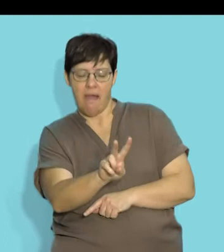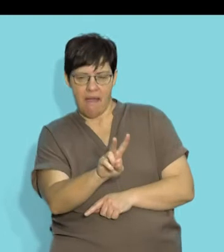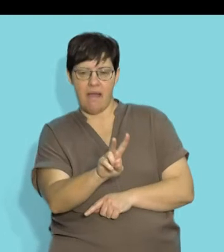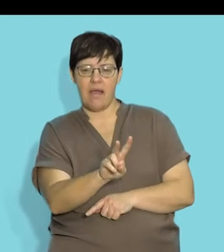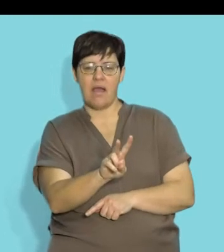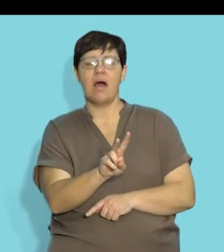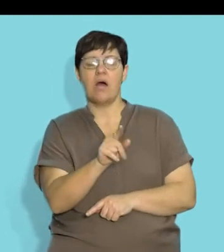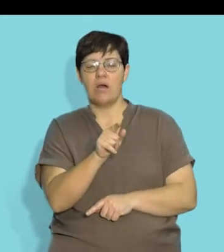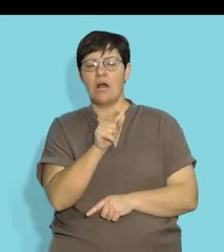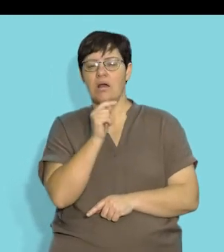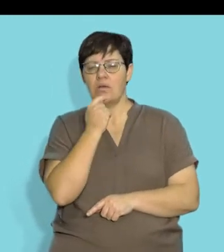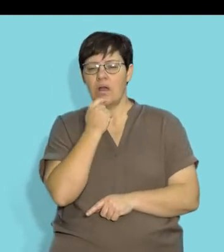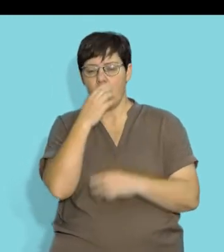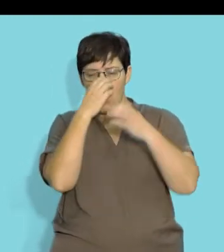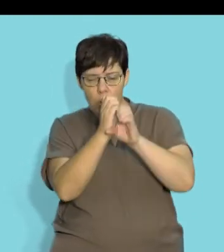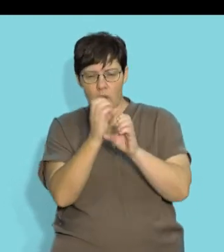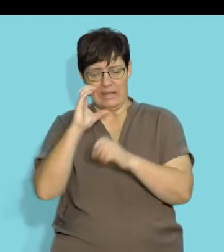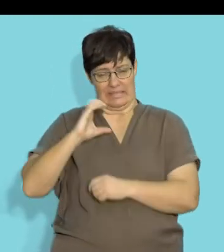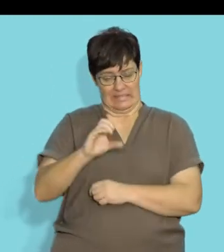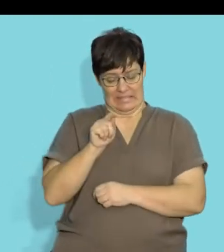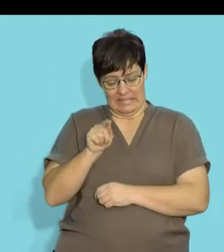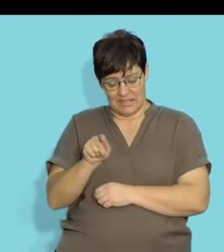the calculations involving concentration,